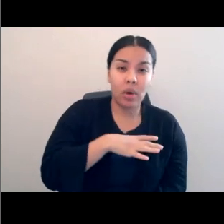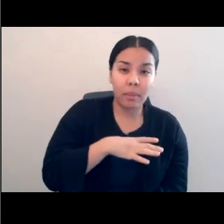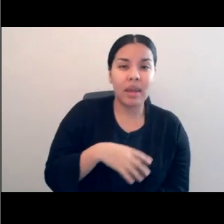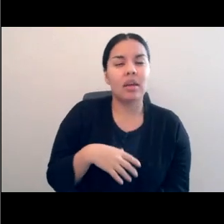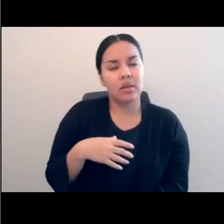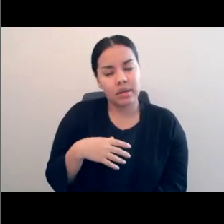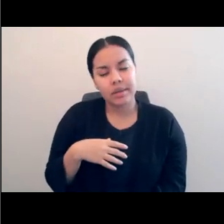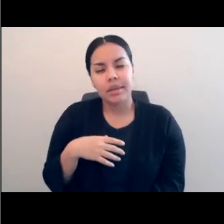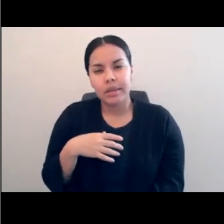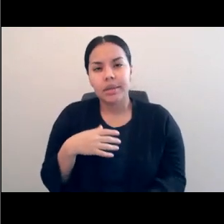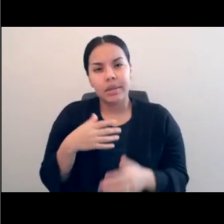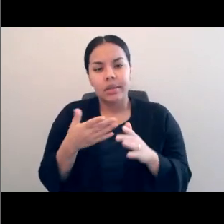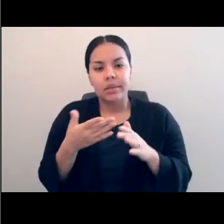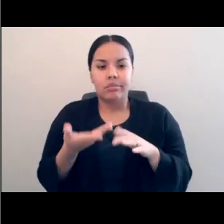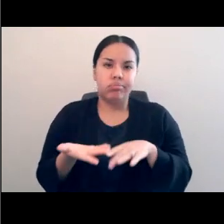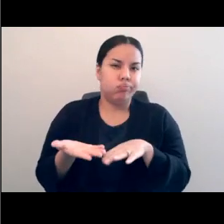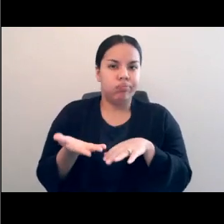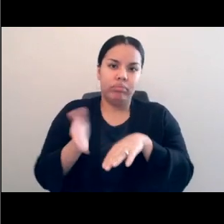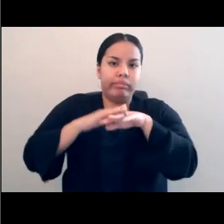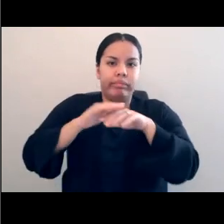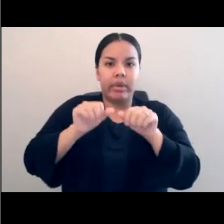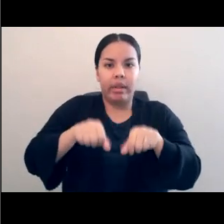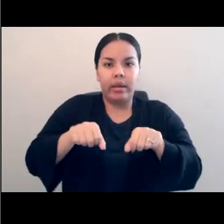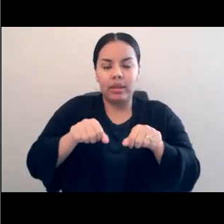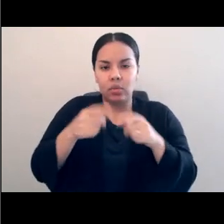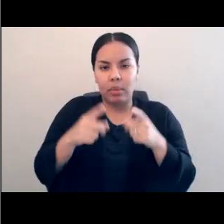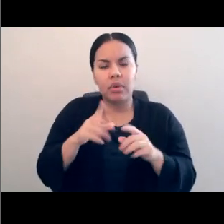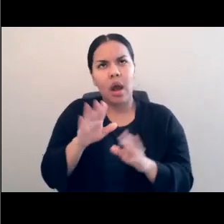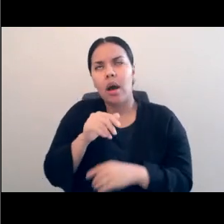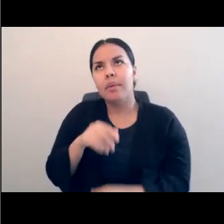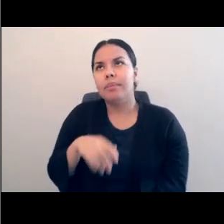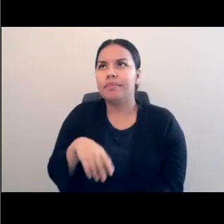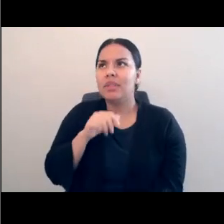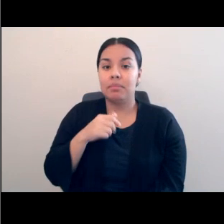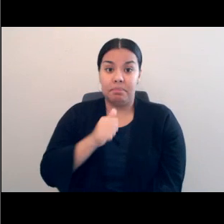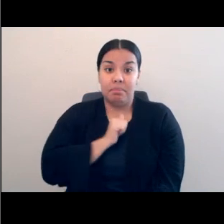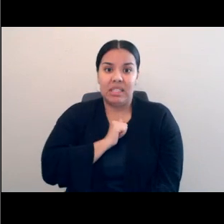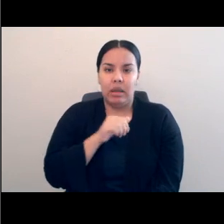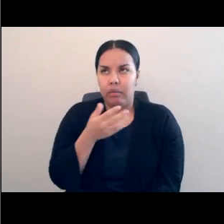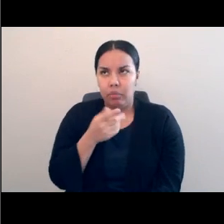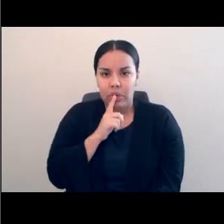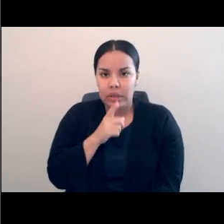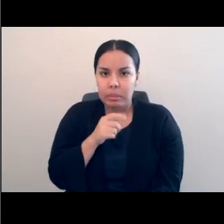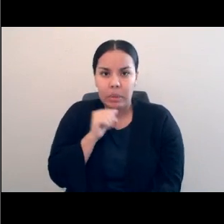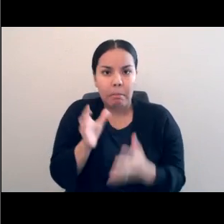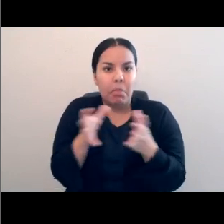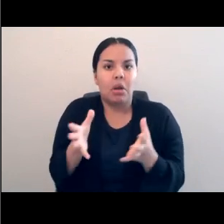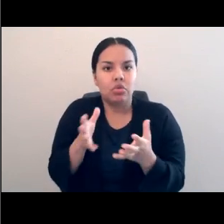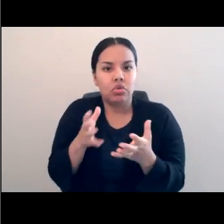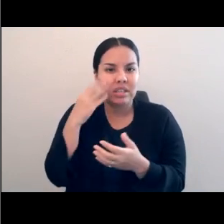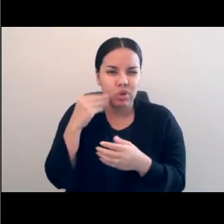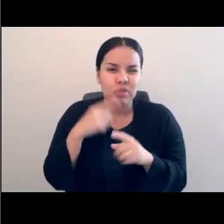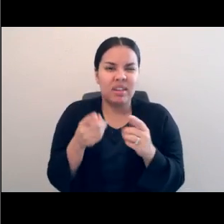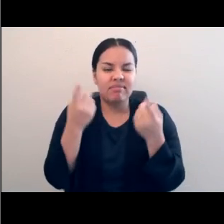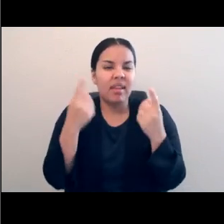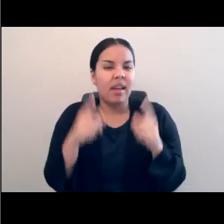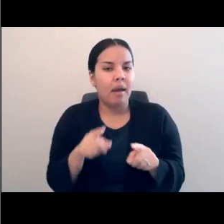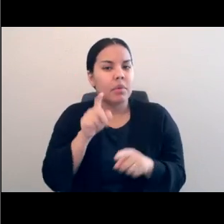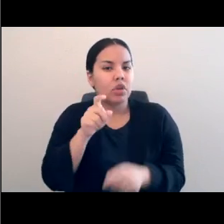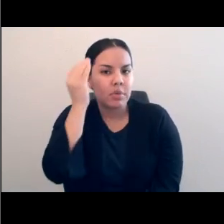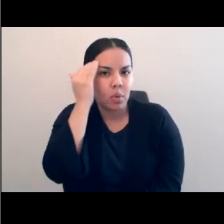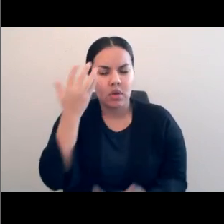more likely. It's not super likely. I've barely dealt with it myself, but it's out there and you should be aware of it. So what are